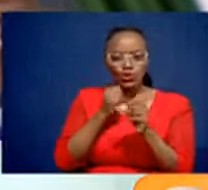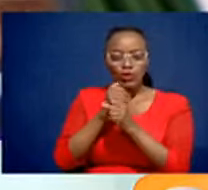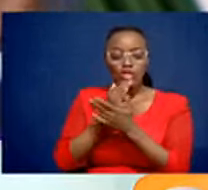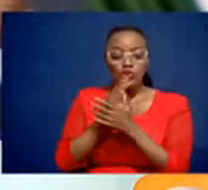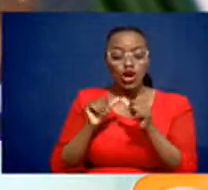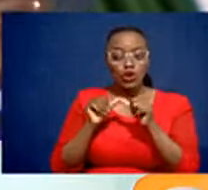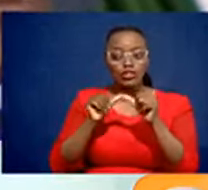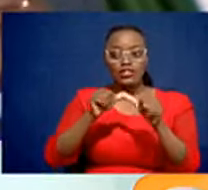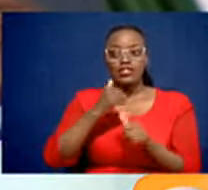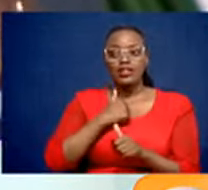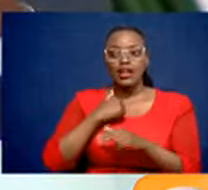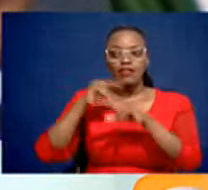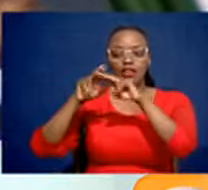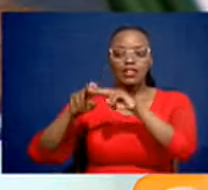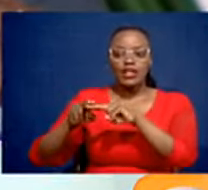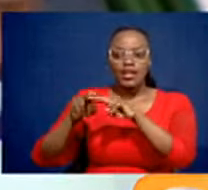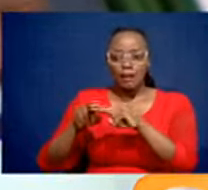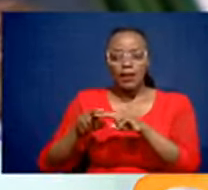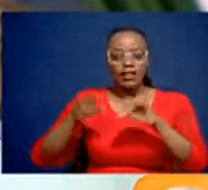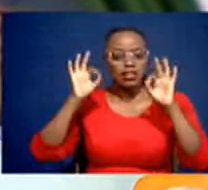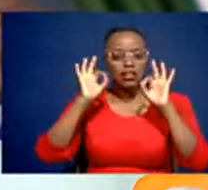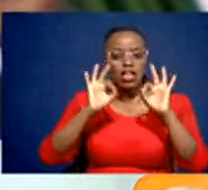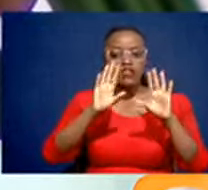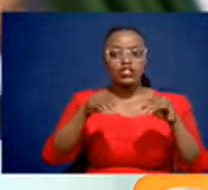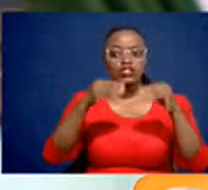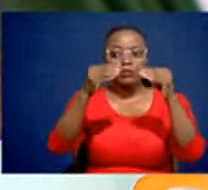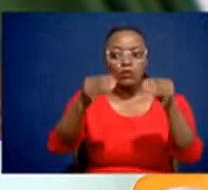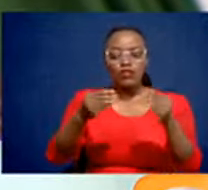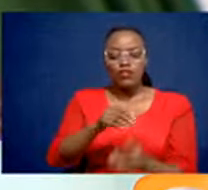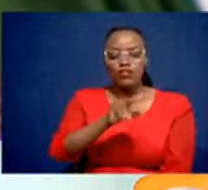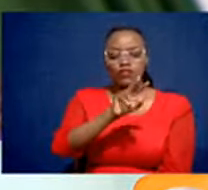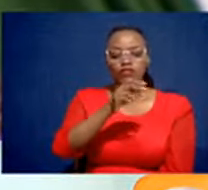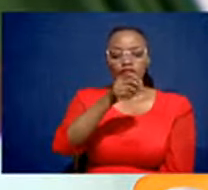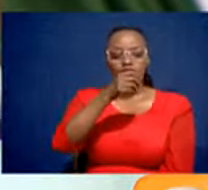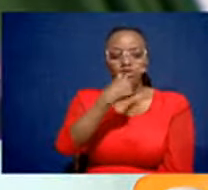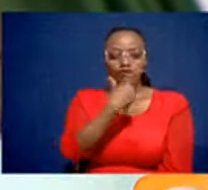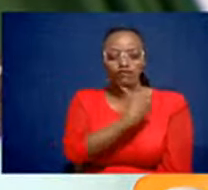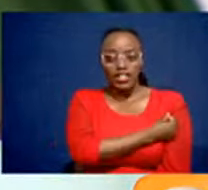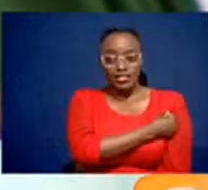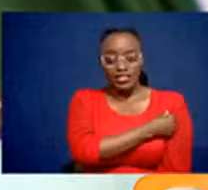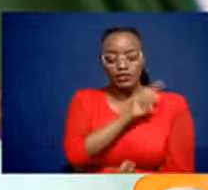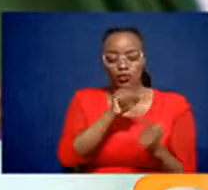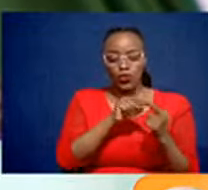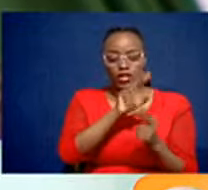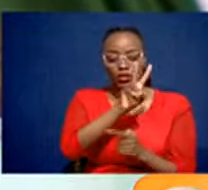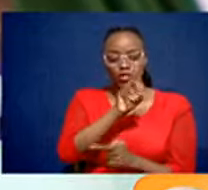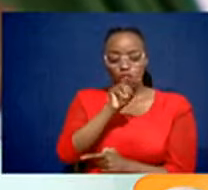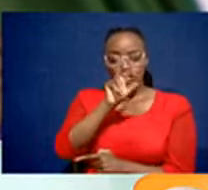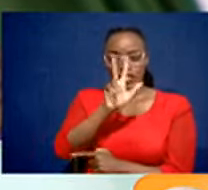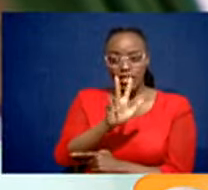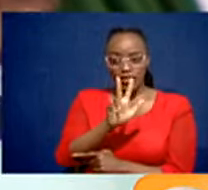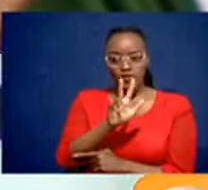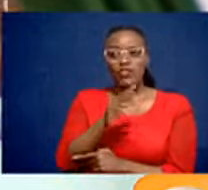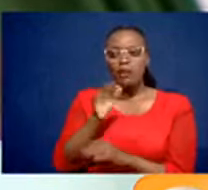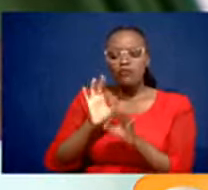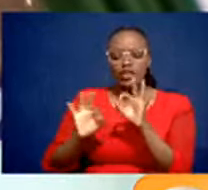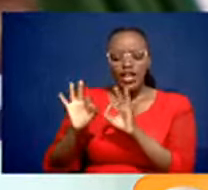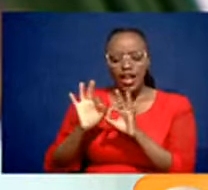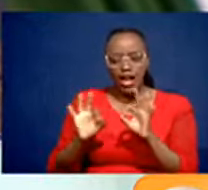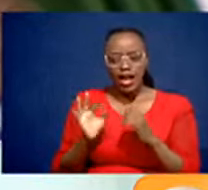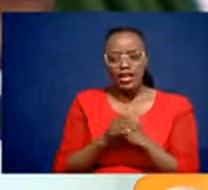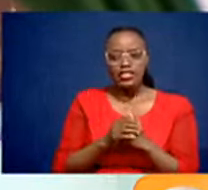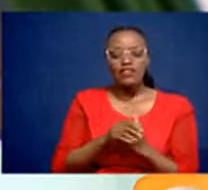consistent, reliable, and efficient provision of vaccines. In 2023, the modernized